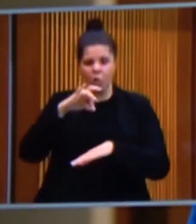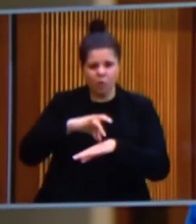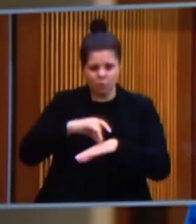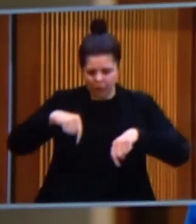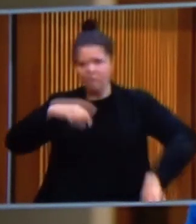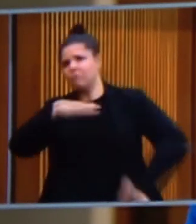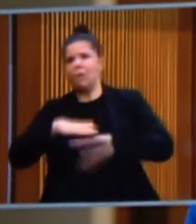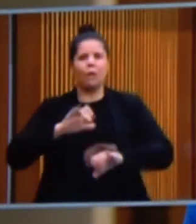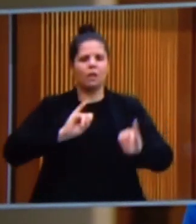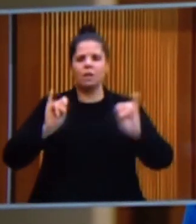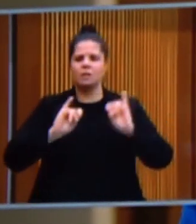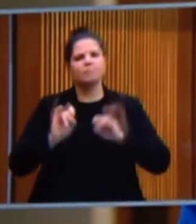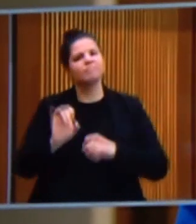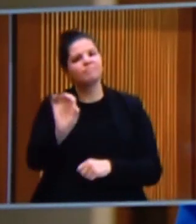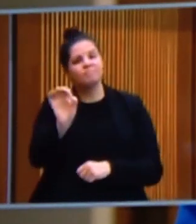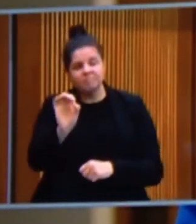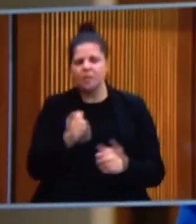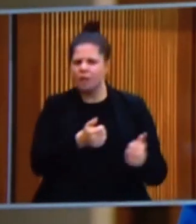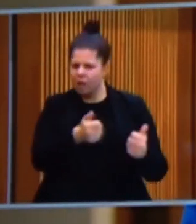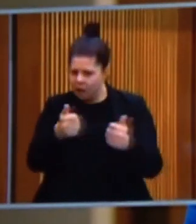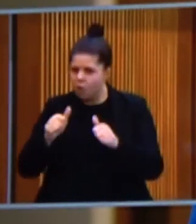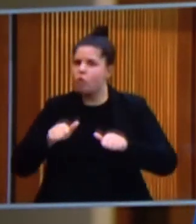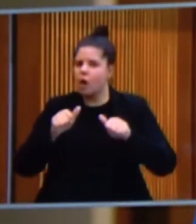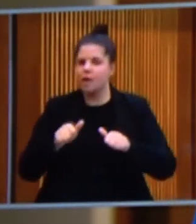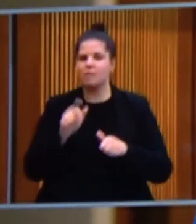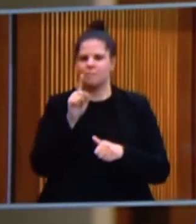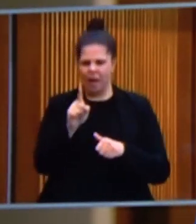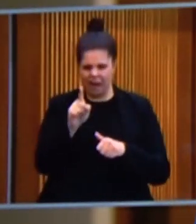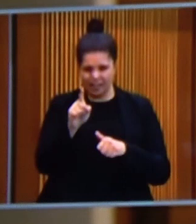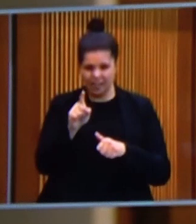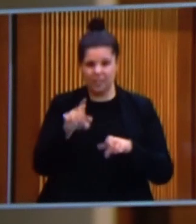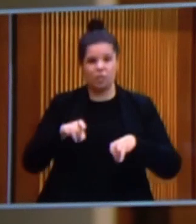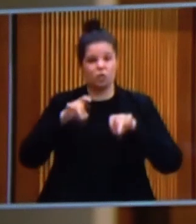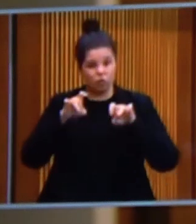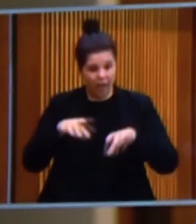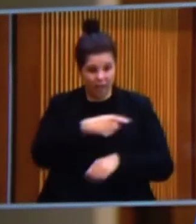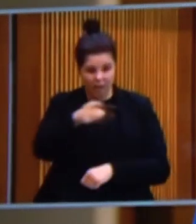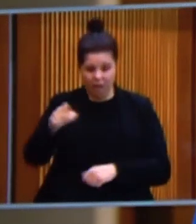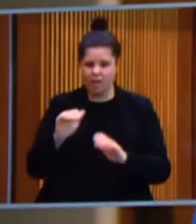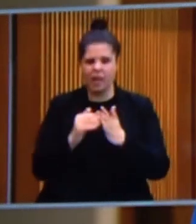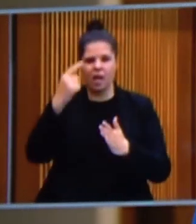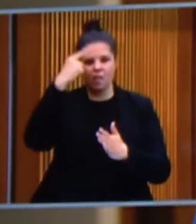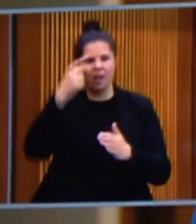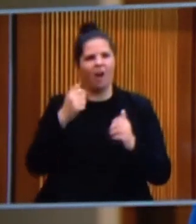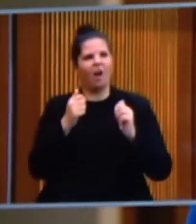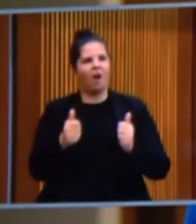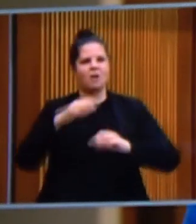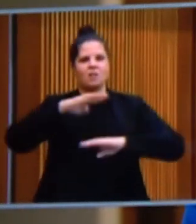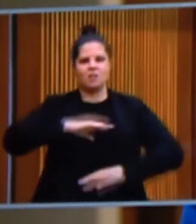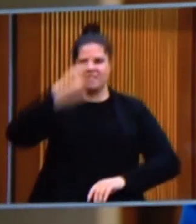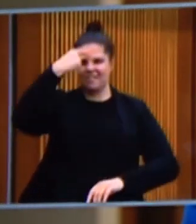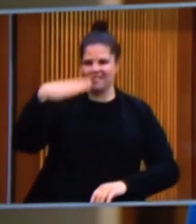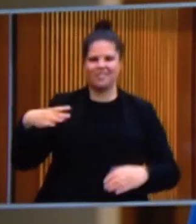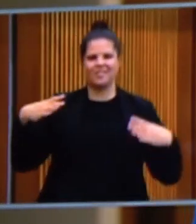are lower. But I would urge Australians, now is not the time to take the foot off the pedal.